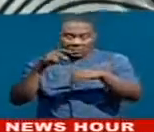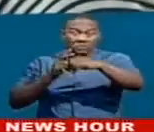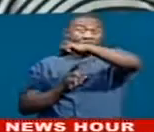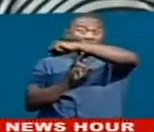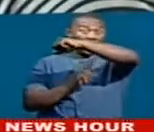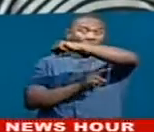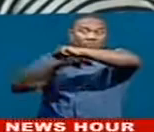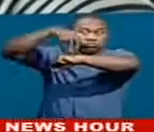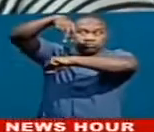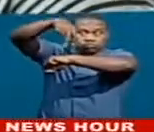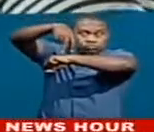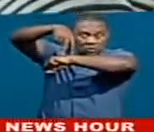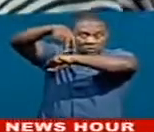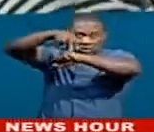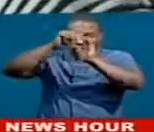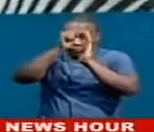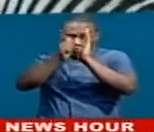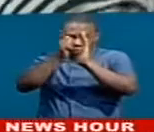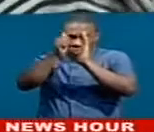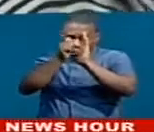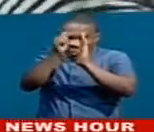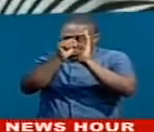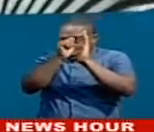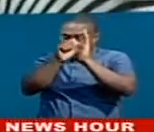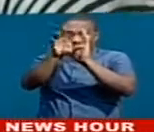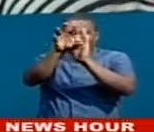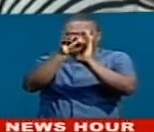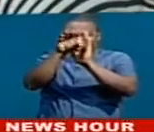from what happened. He was on the bridge